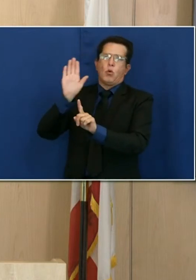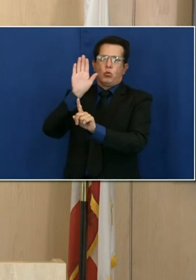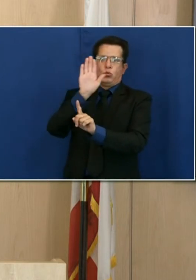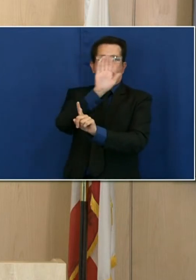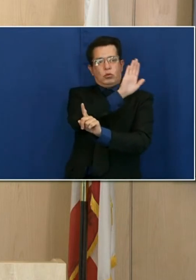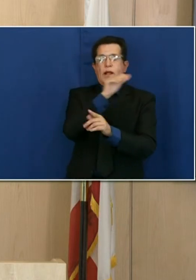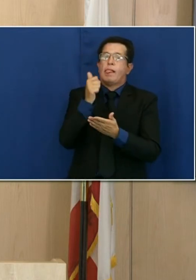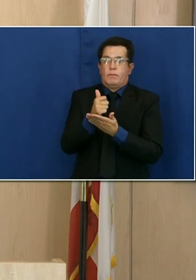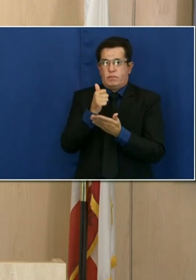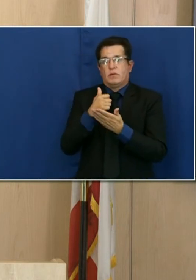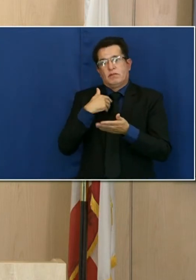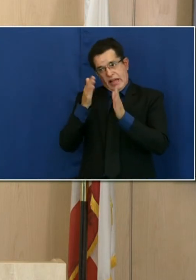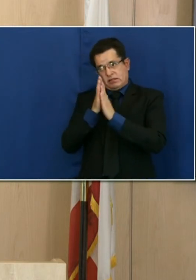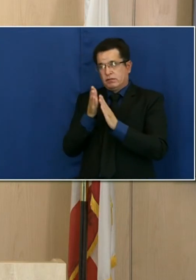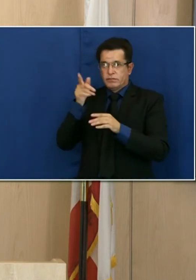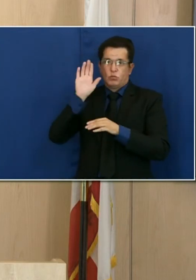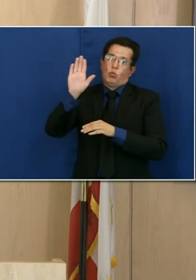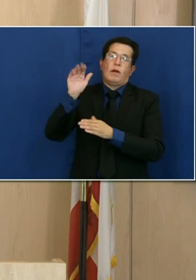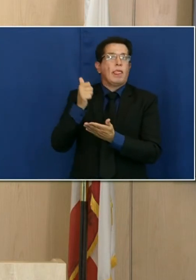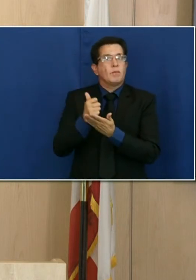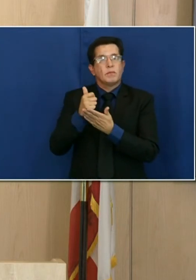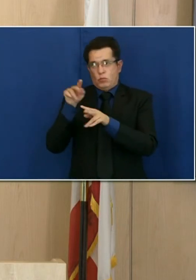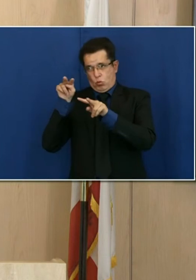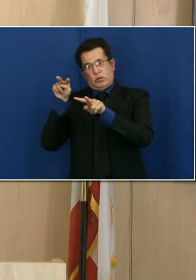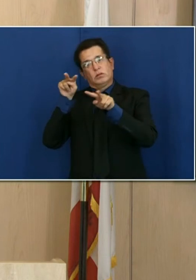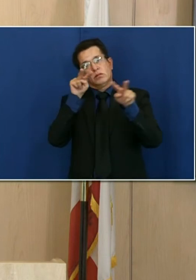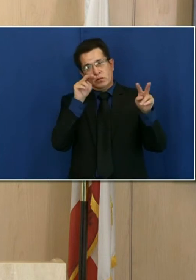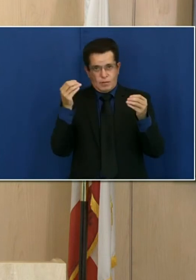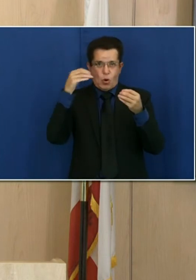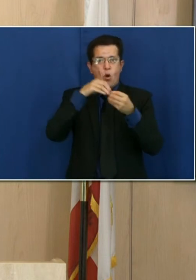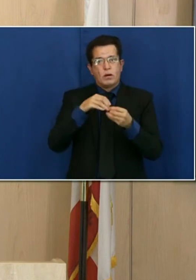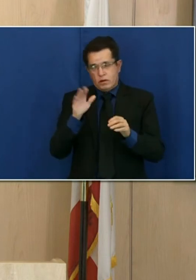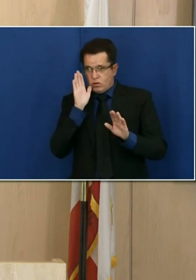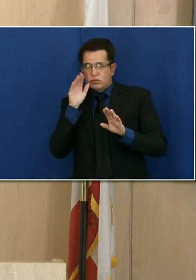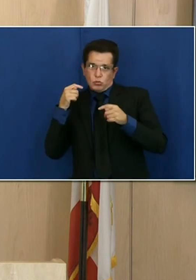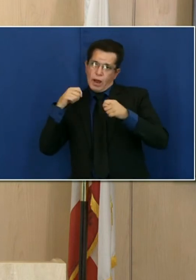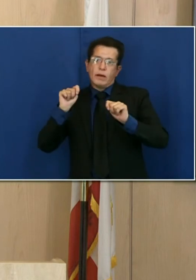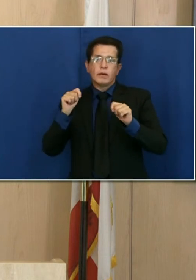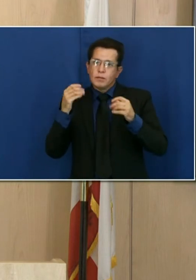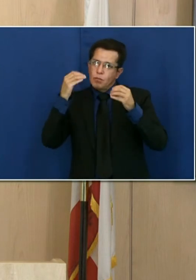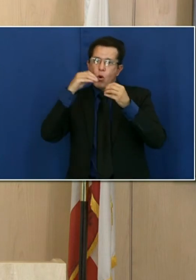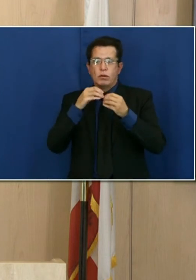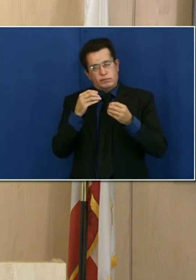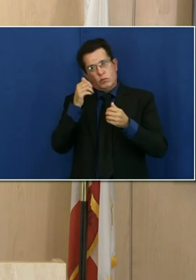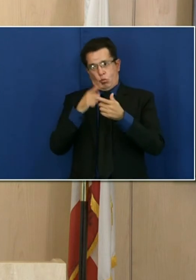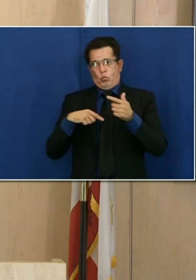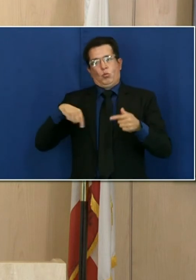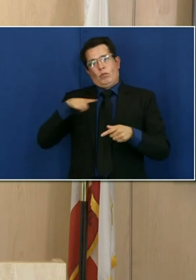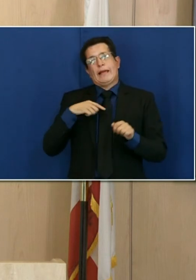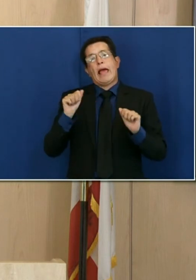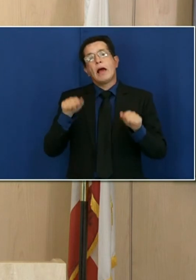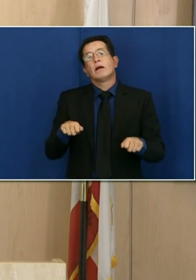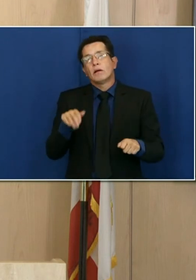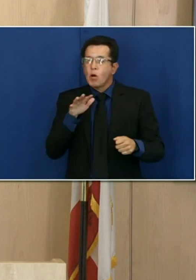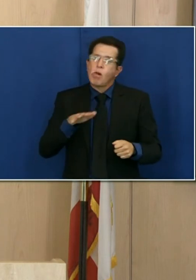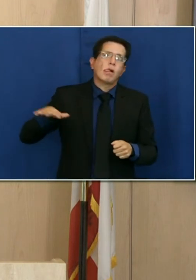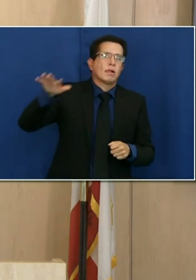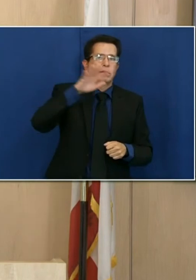And we will continue to ask them for help. We will continue to push, and we will continue to do everything we can